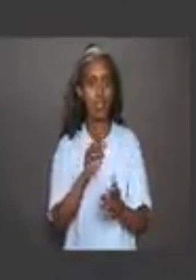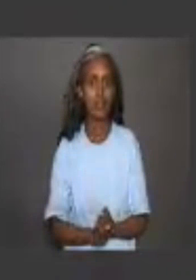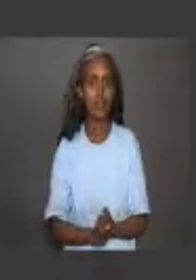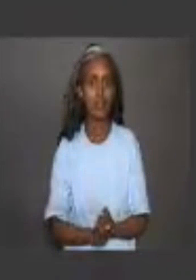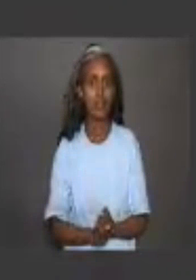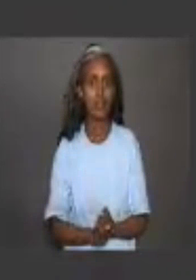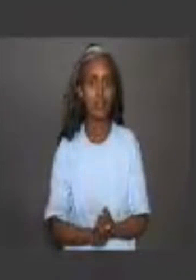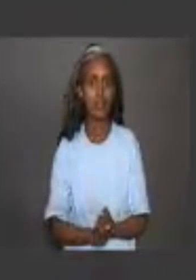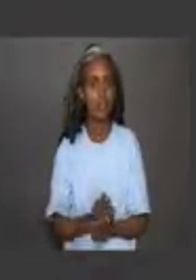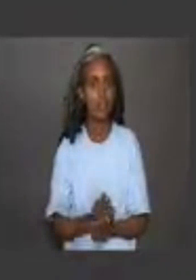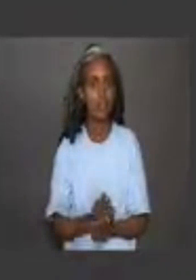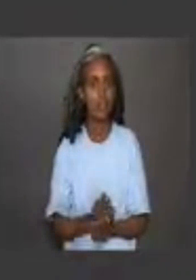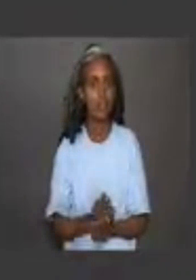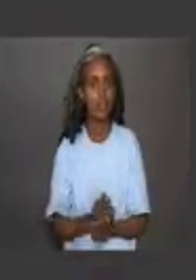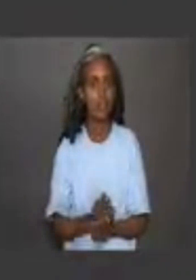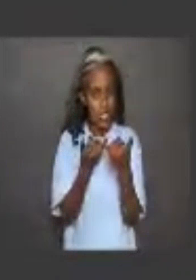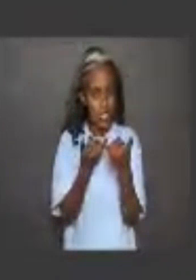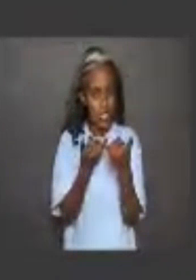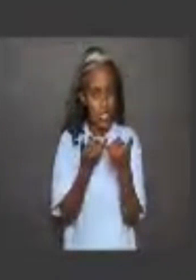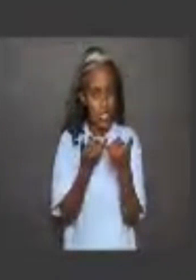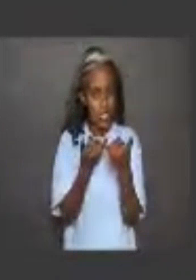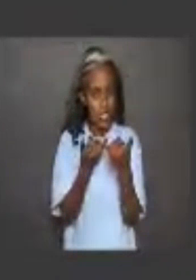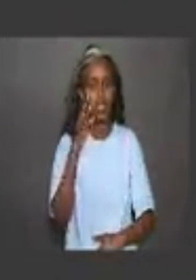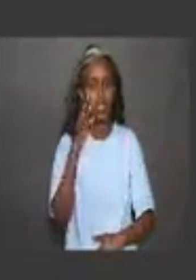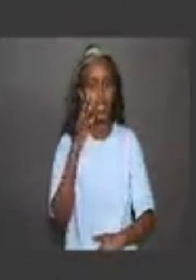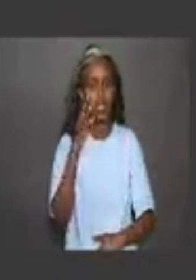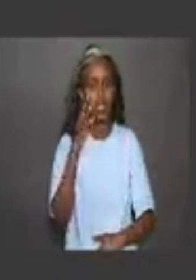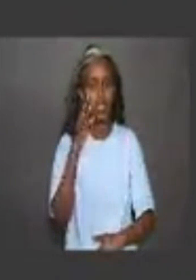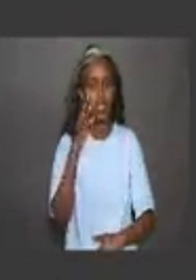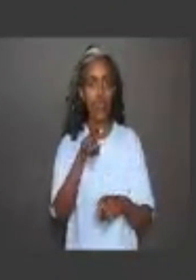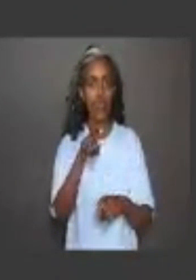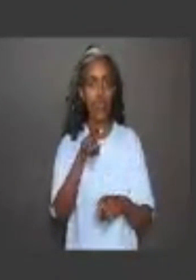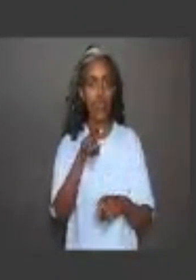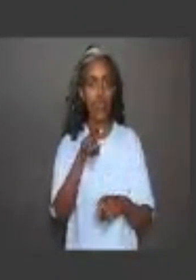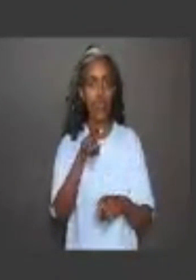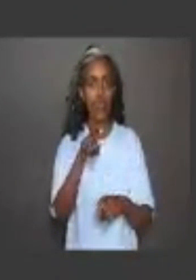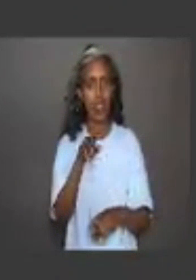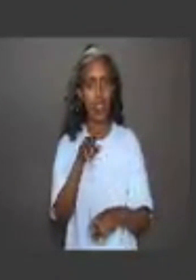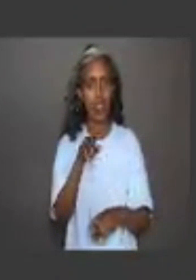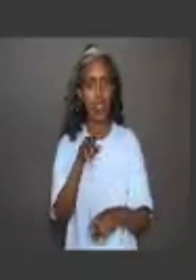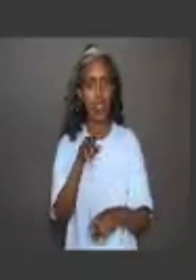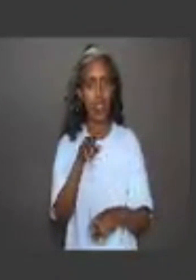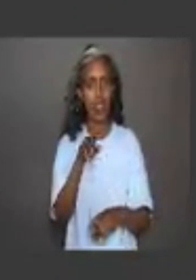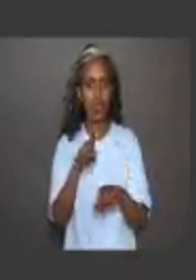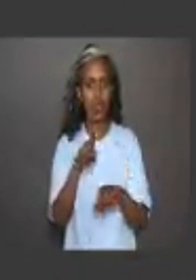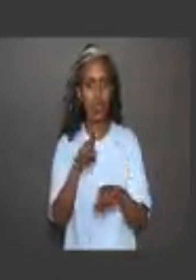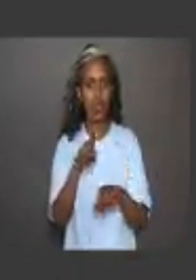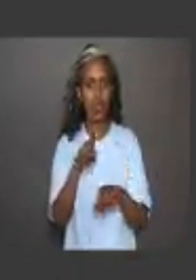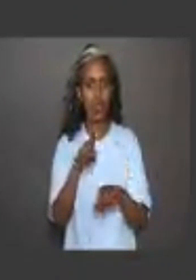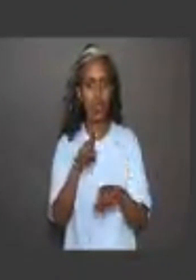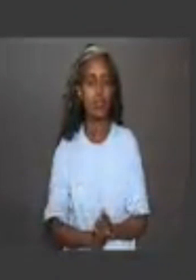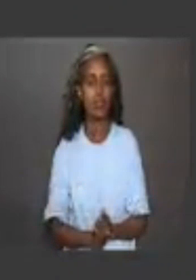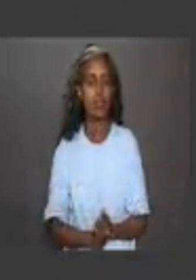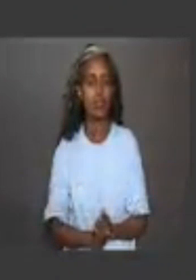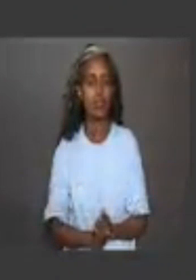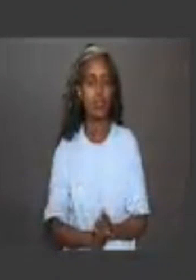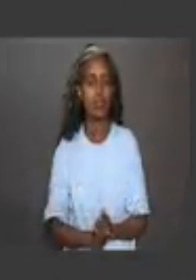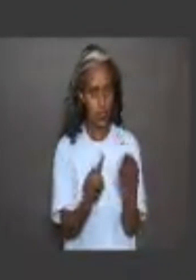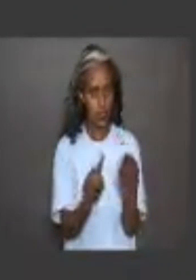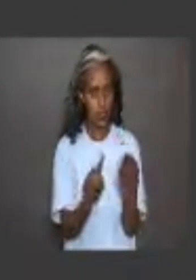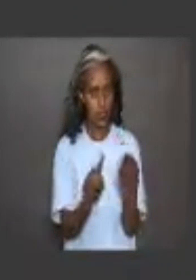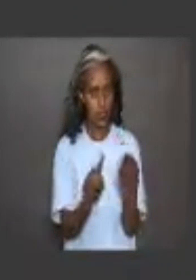We must divide f of x into d of x. Therefore,